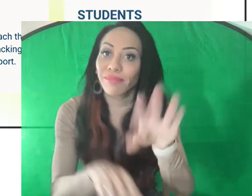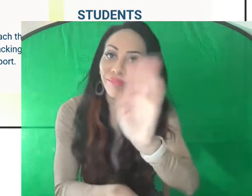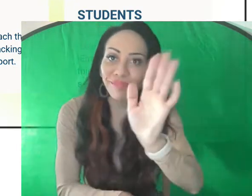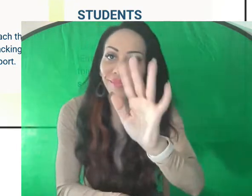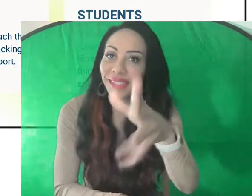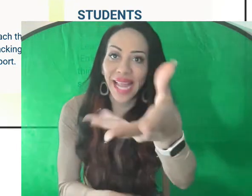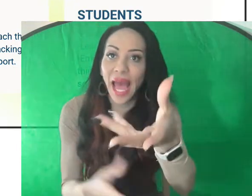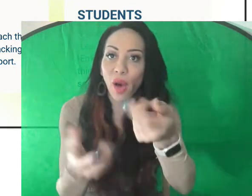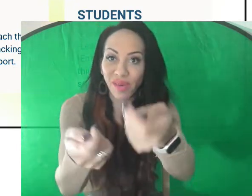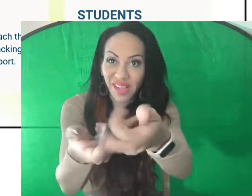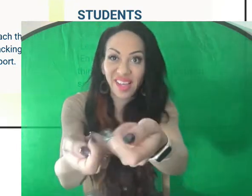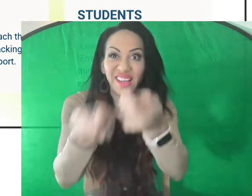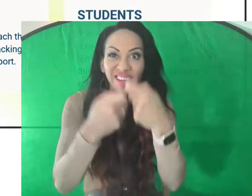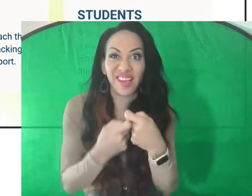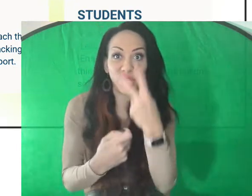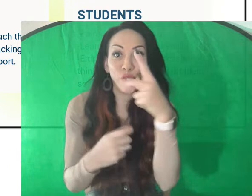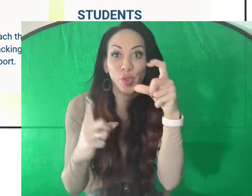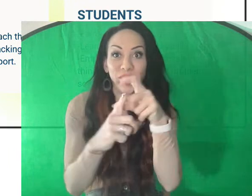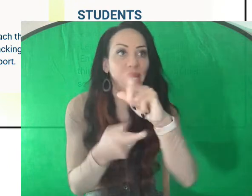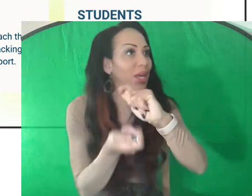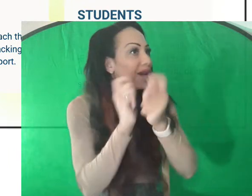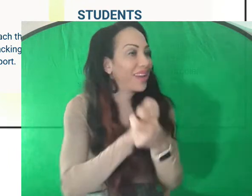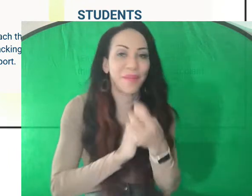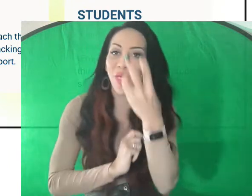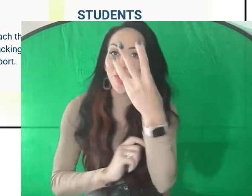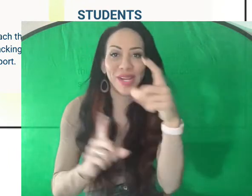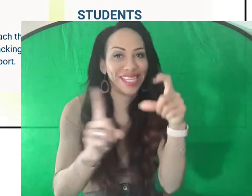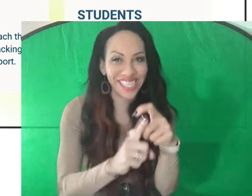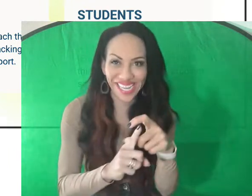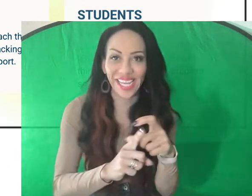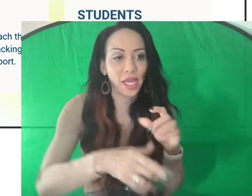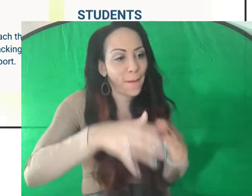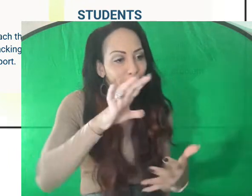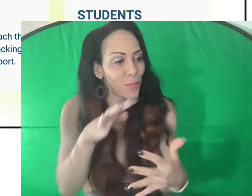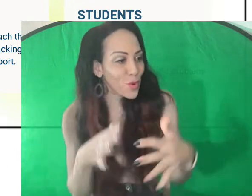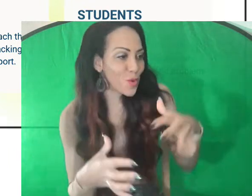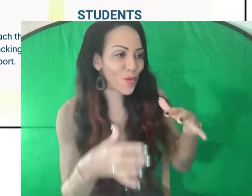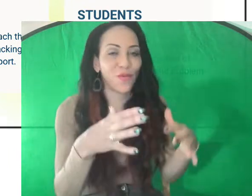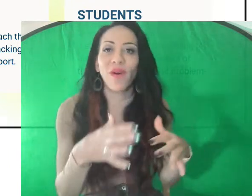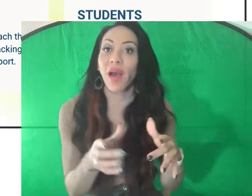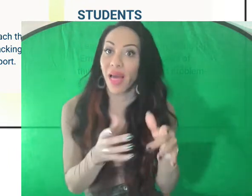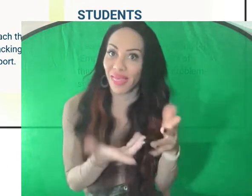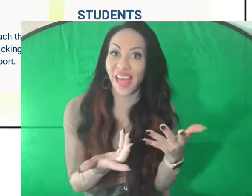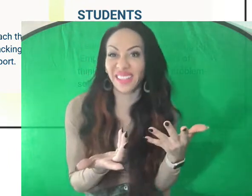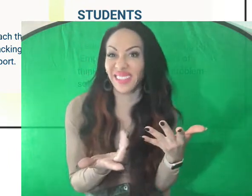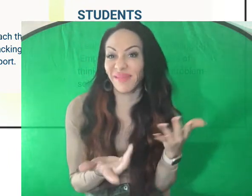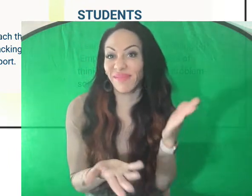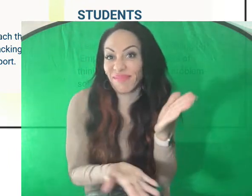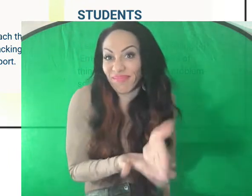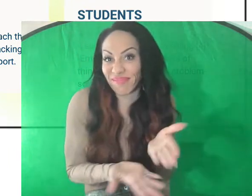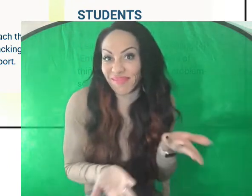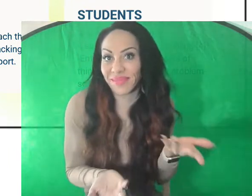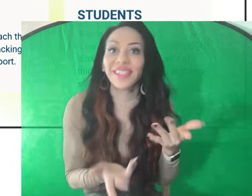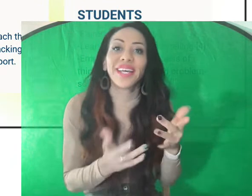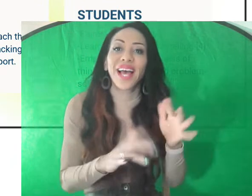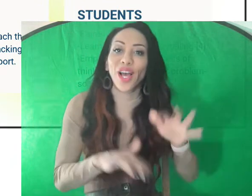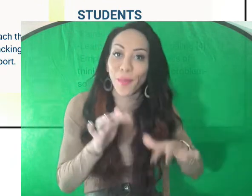like different analogies for them to kind of understand and act out, essentially being a computer, and also being dancers.